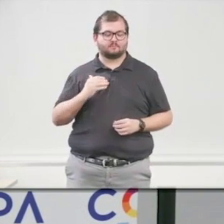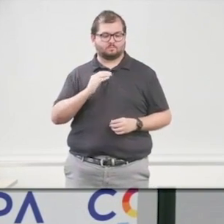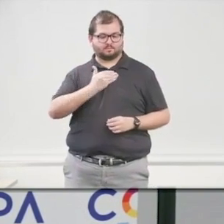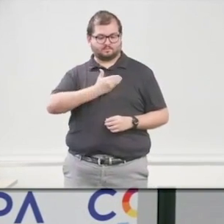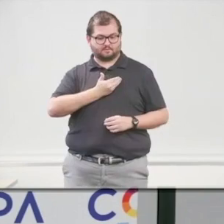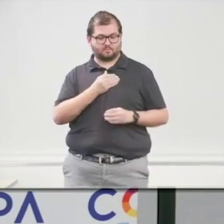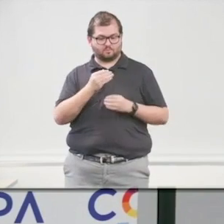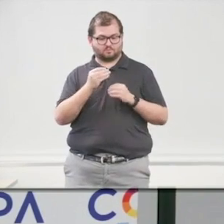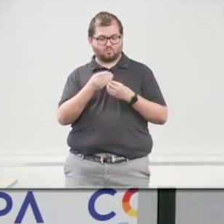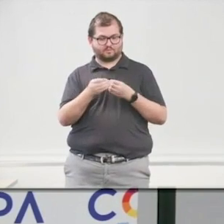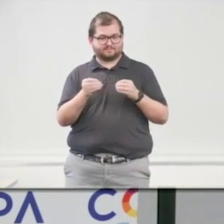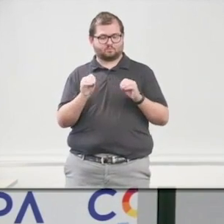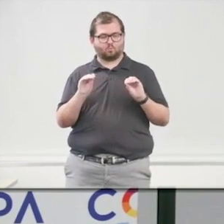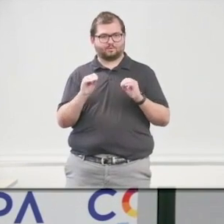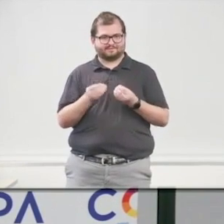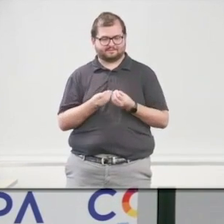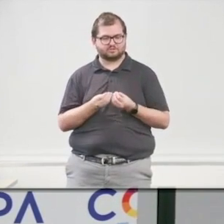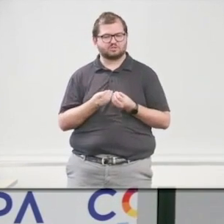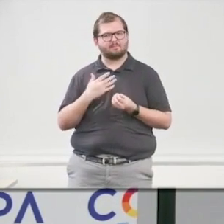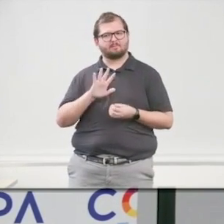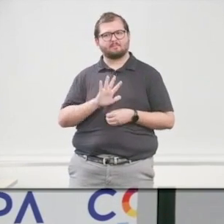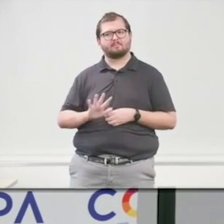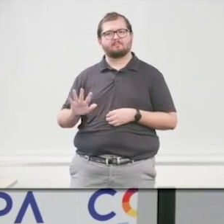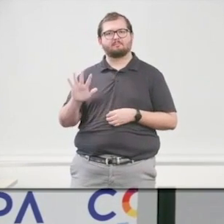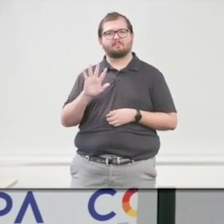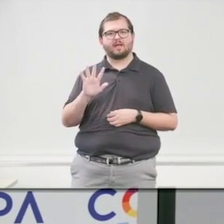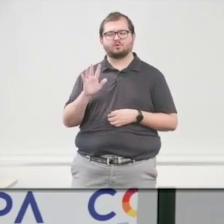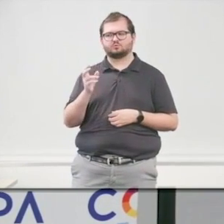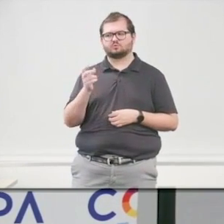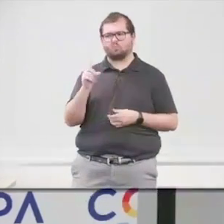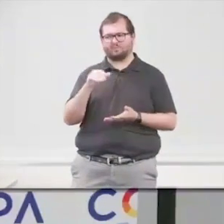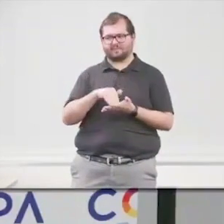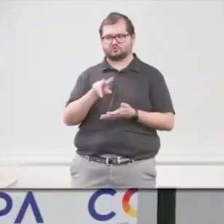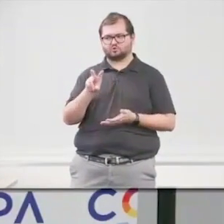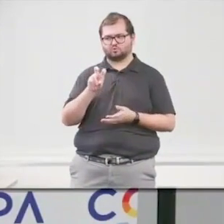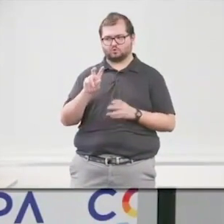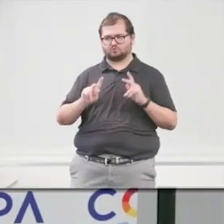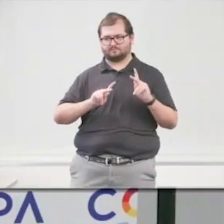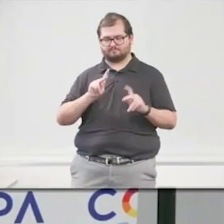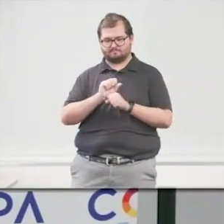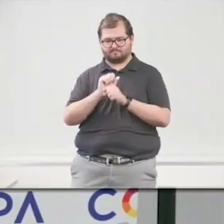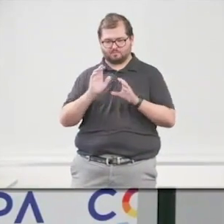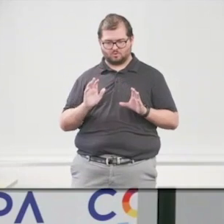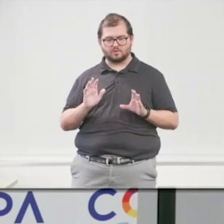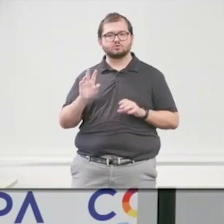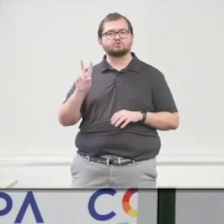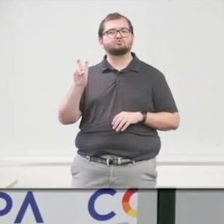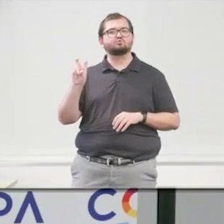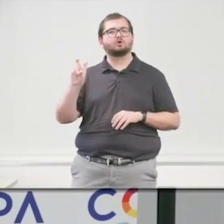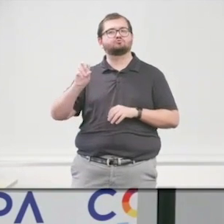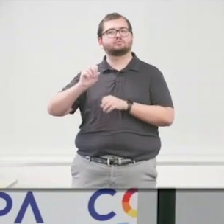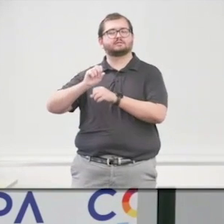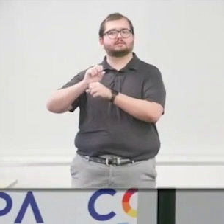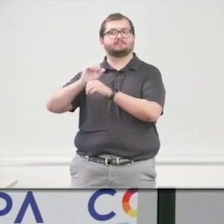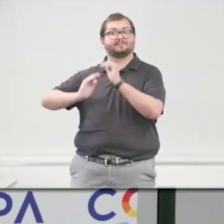we're about 1,250 employees across the company. We have over 100 facilities. We have our own employees